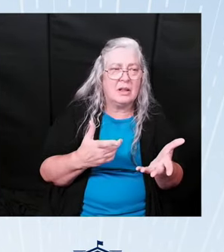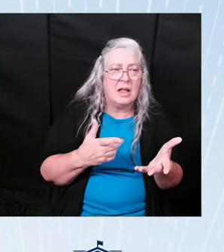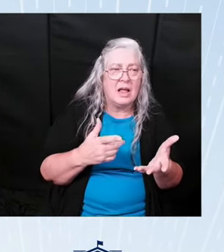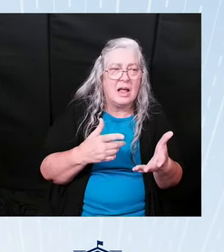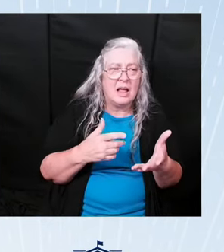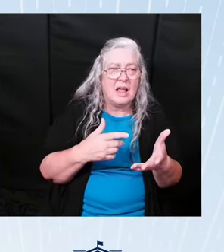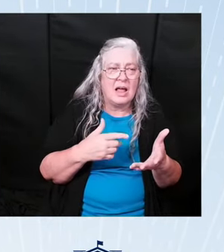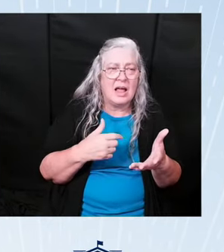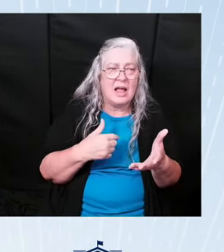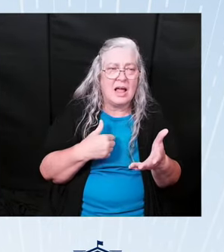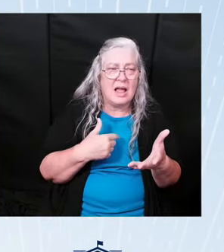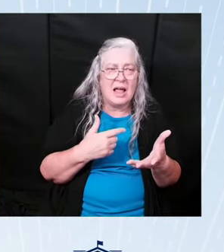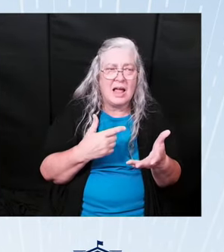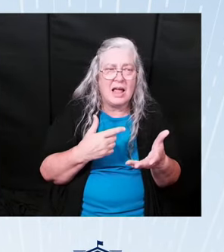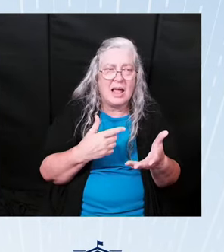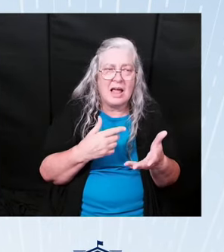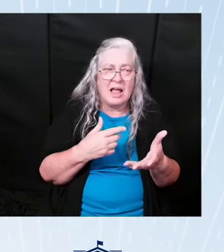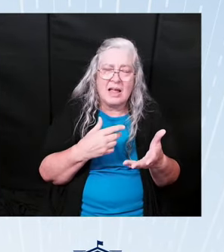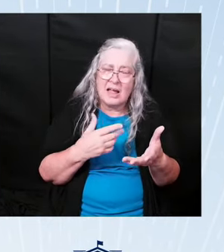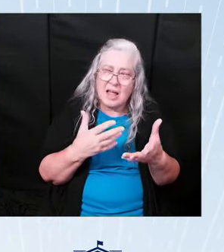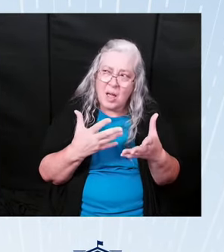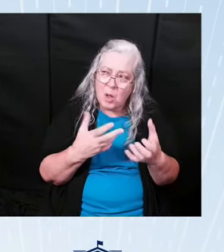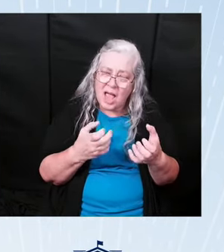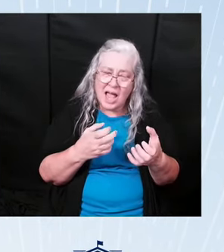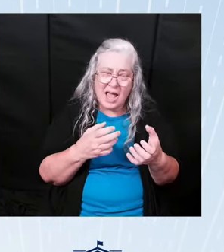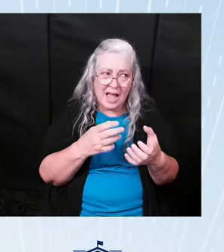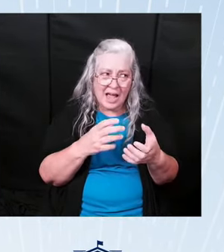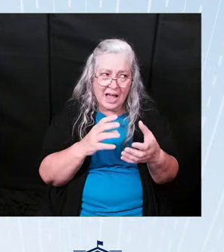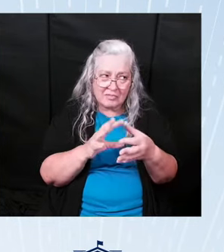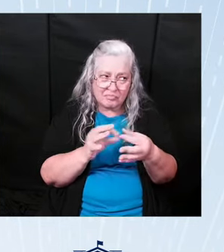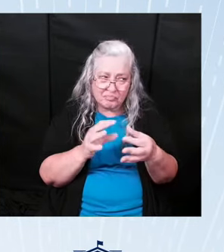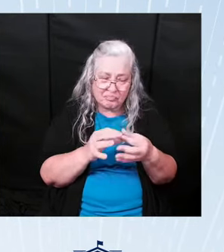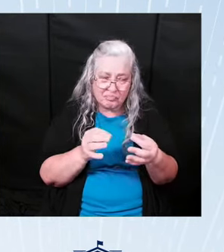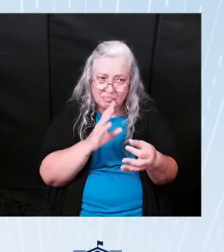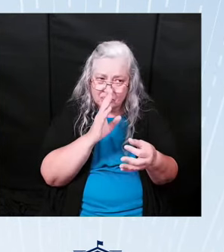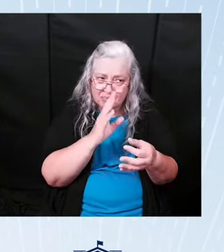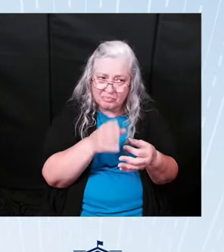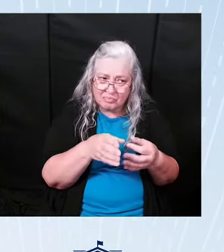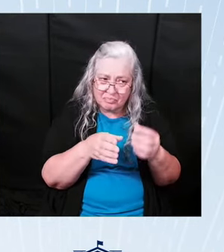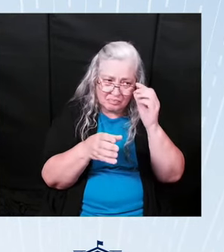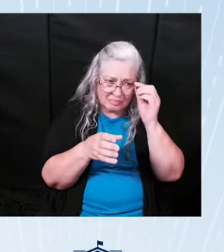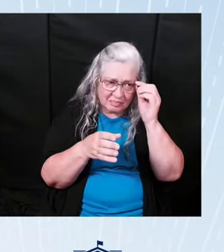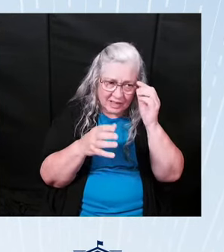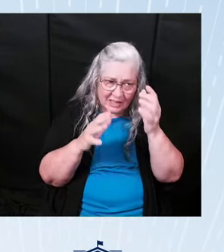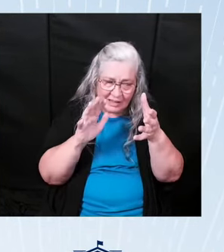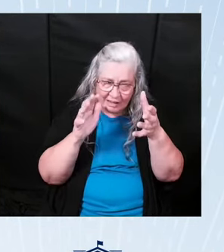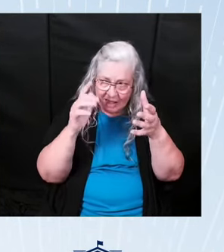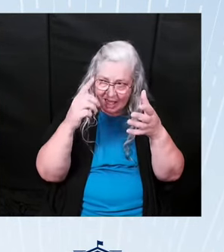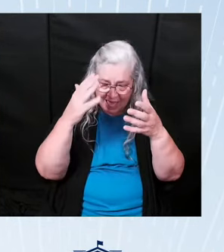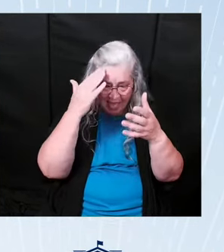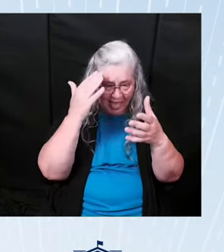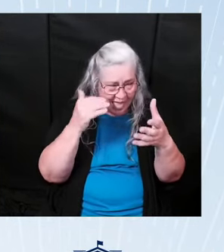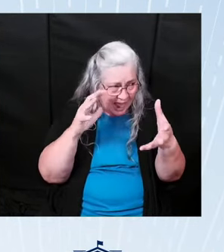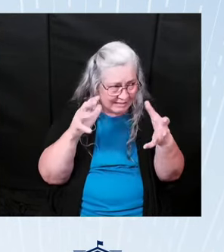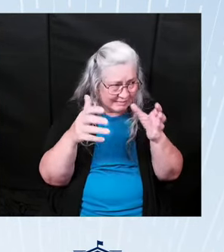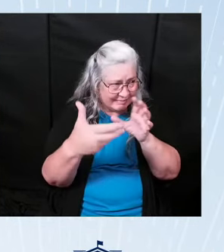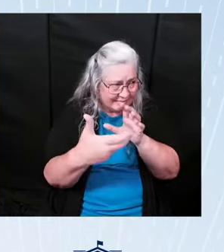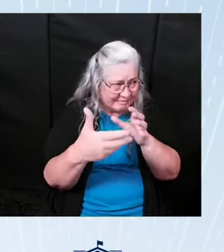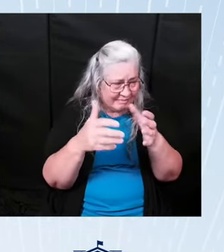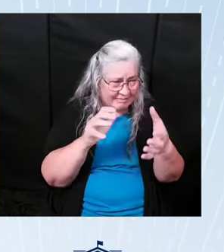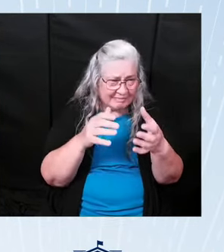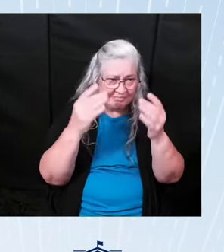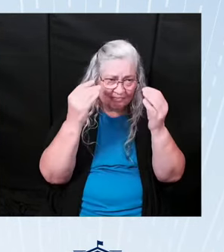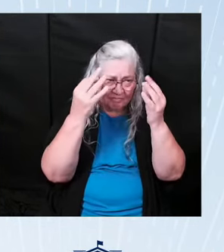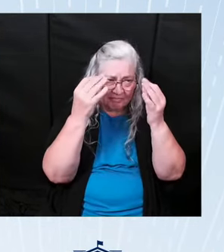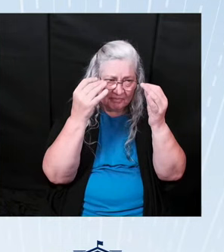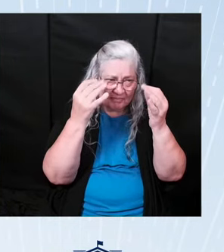differently made that a totally different conversation. And so there have been other times where Houston actually got a